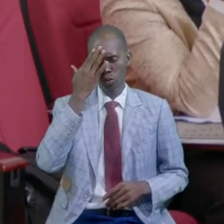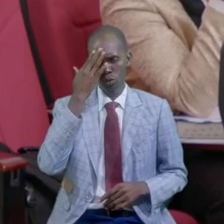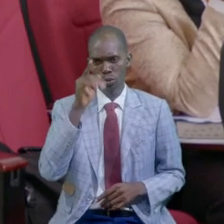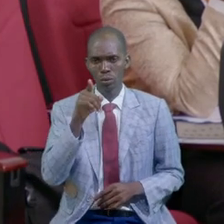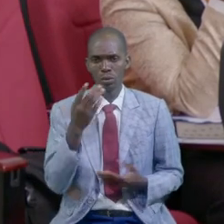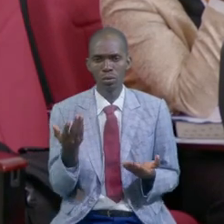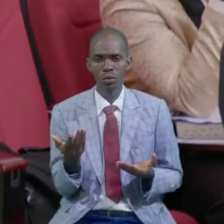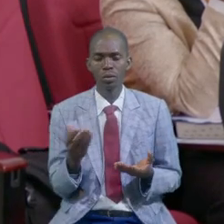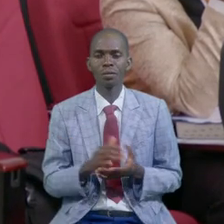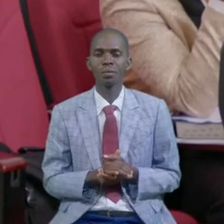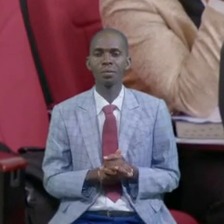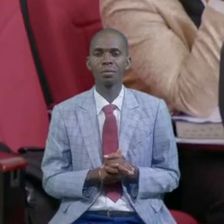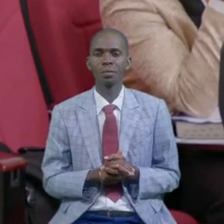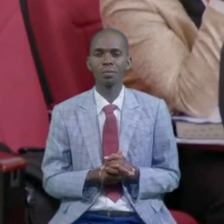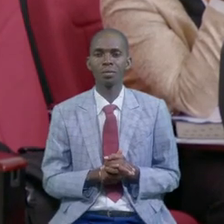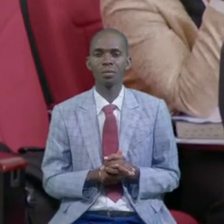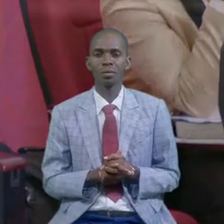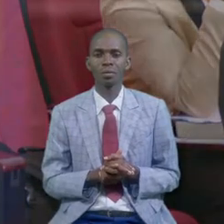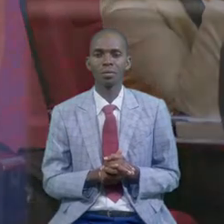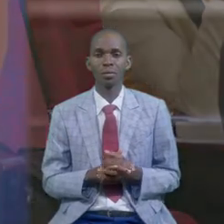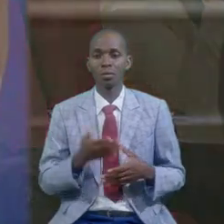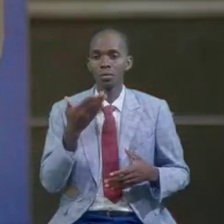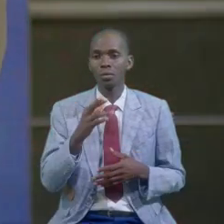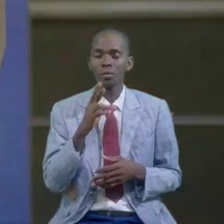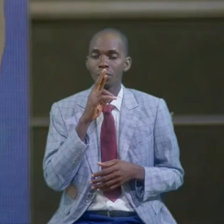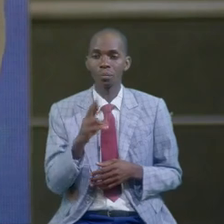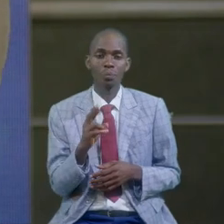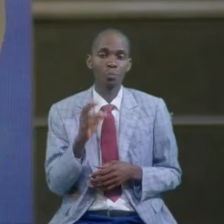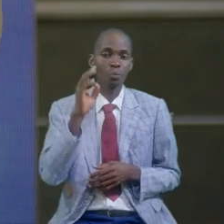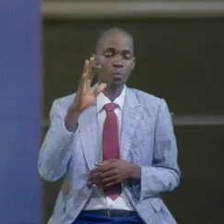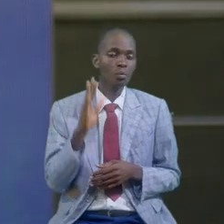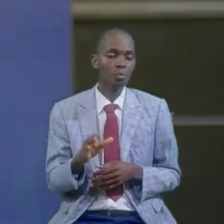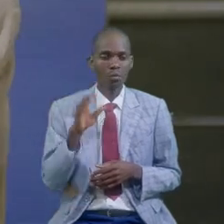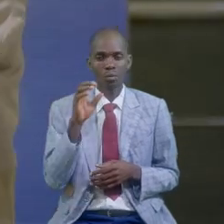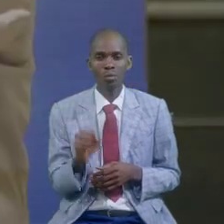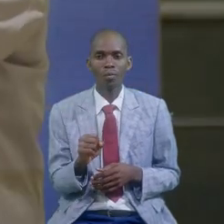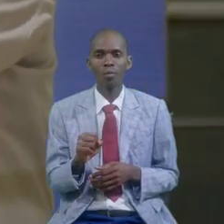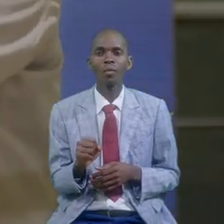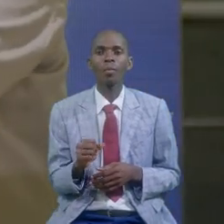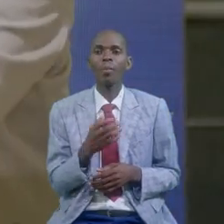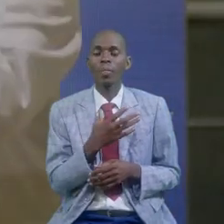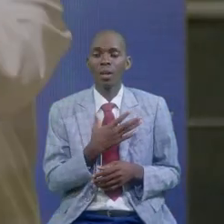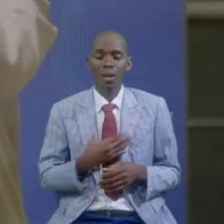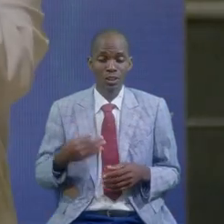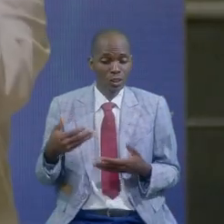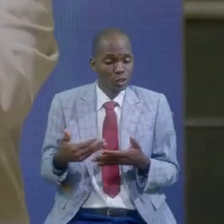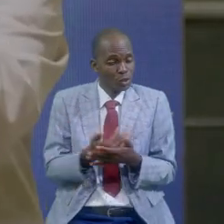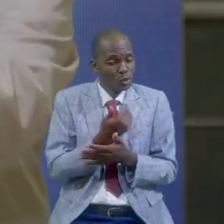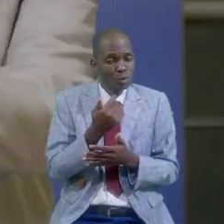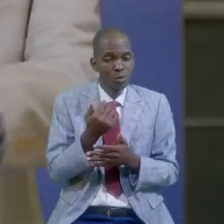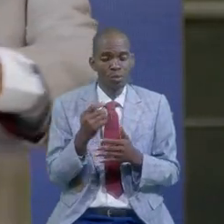You know, there are preachers that are of the New Testament caliber, and they fear demons, they